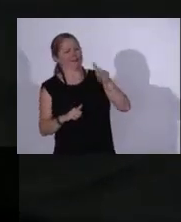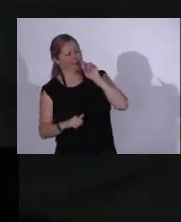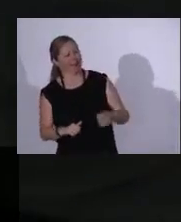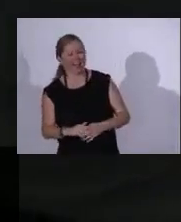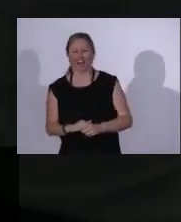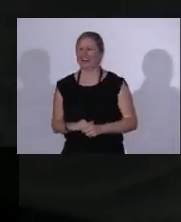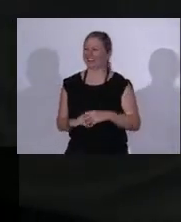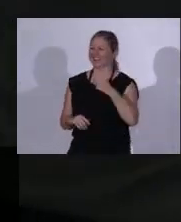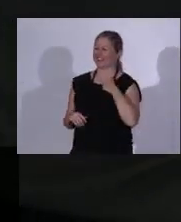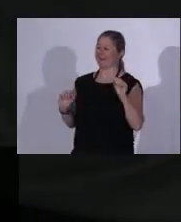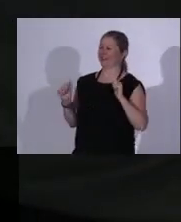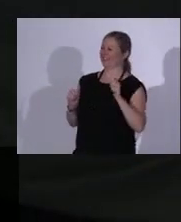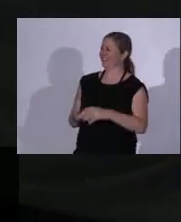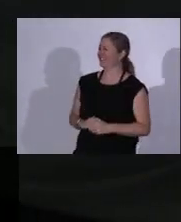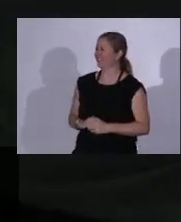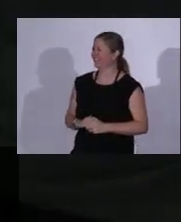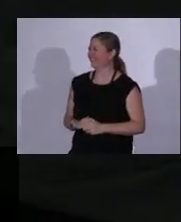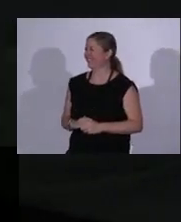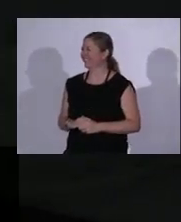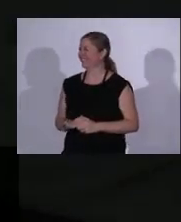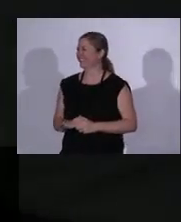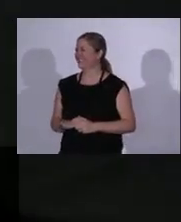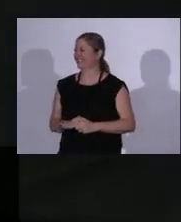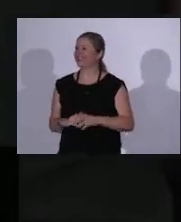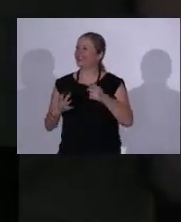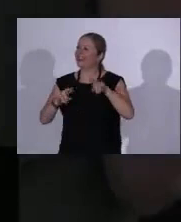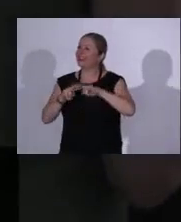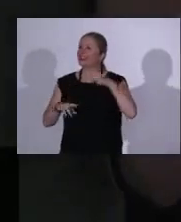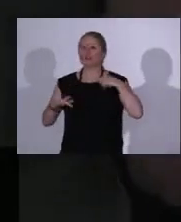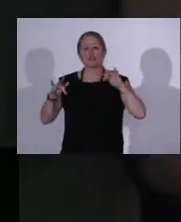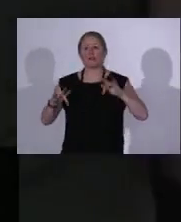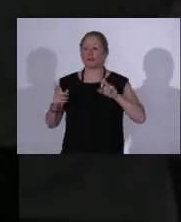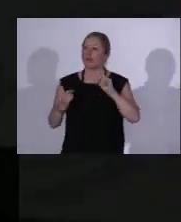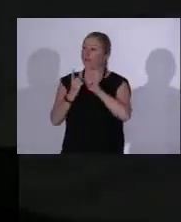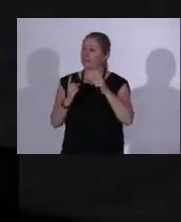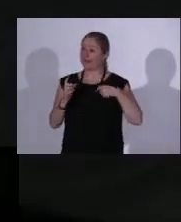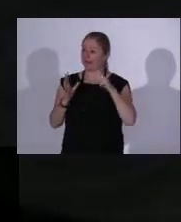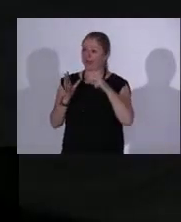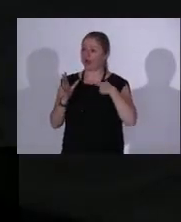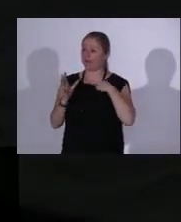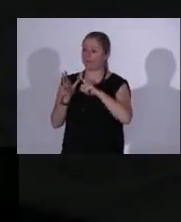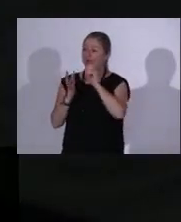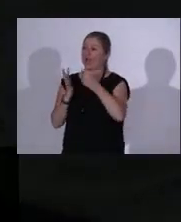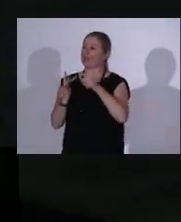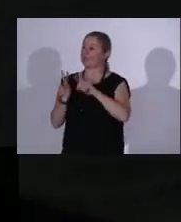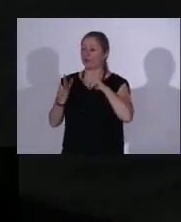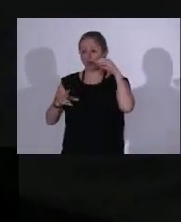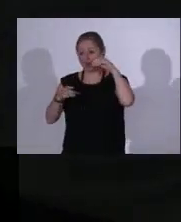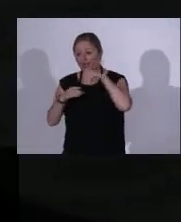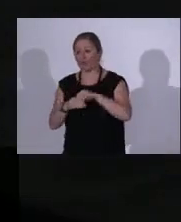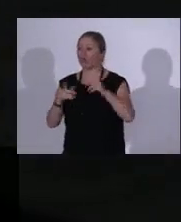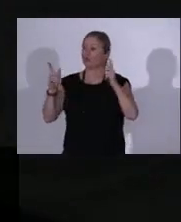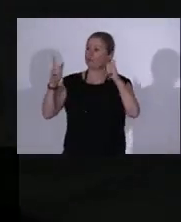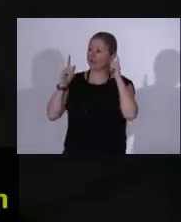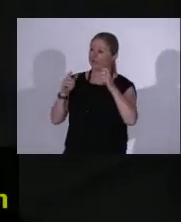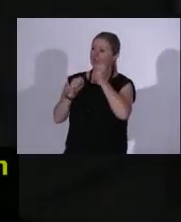is what I just did. So for those who I haven't met, my name is April Wilson. I'm the Inclusion and Programs Manager at Gymnastics Victoria,